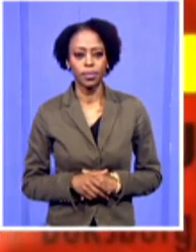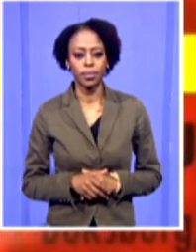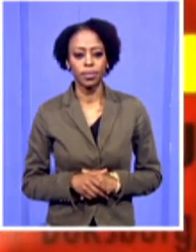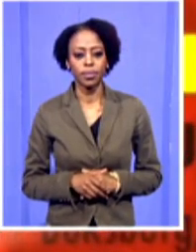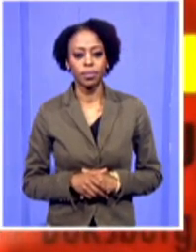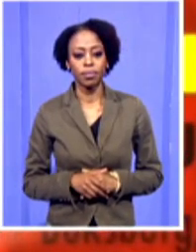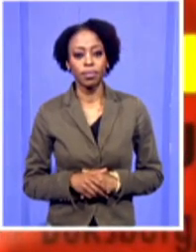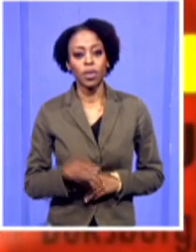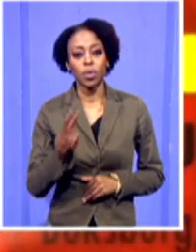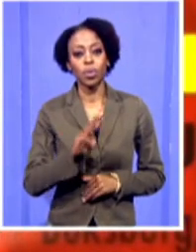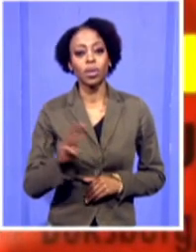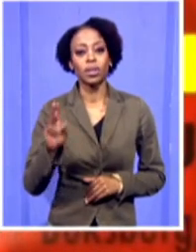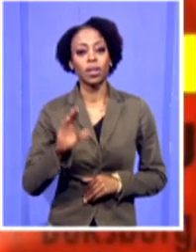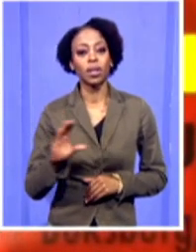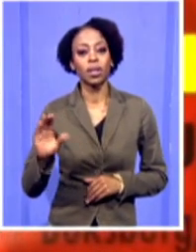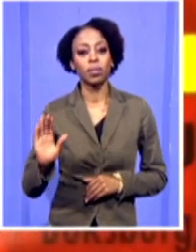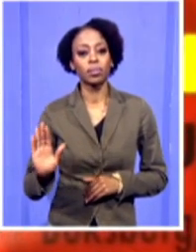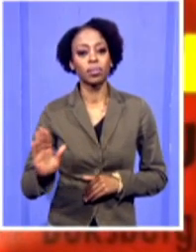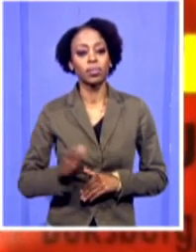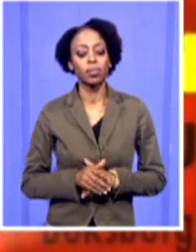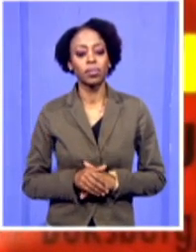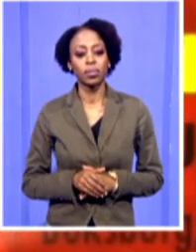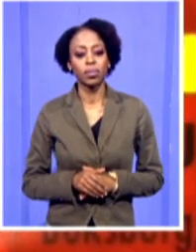That was Western Cape.